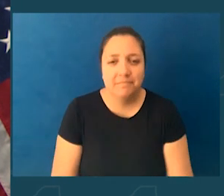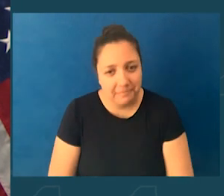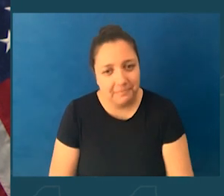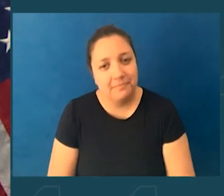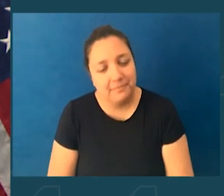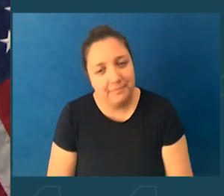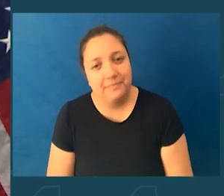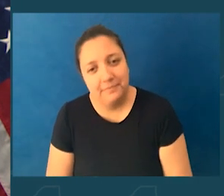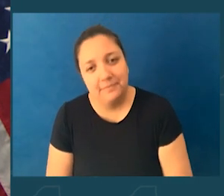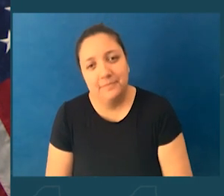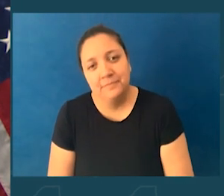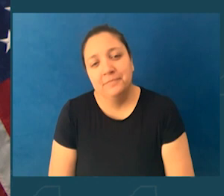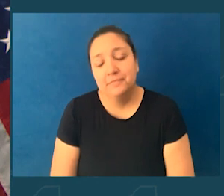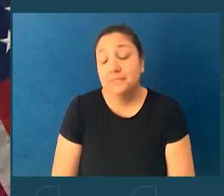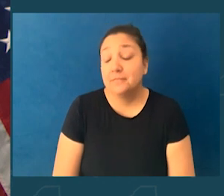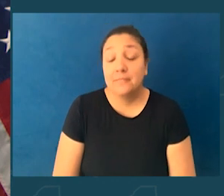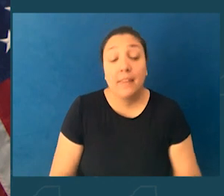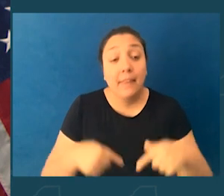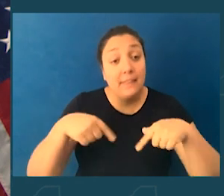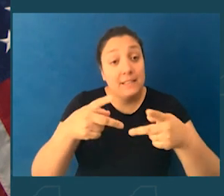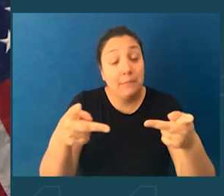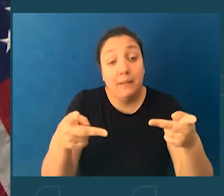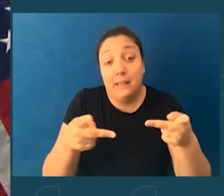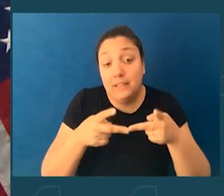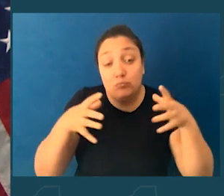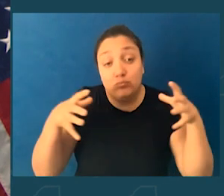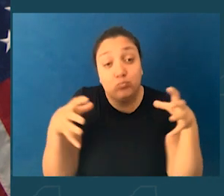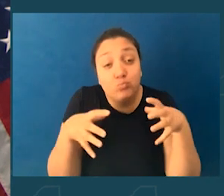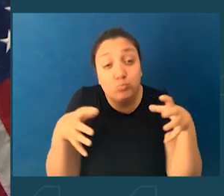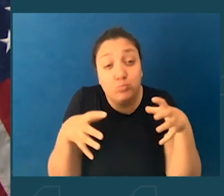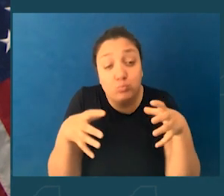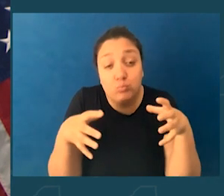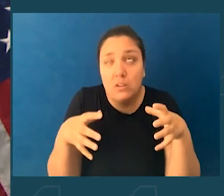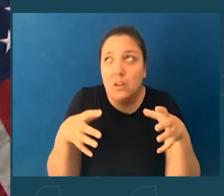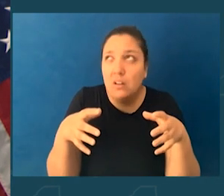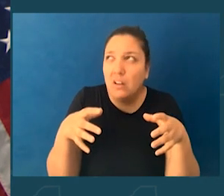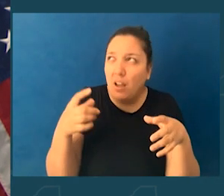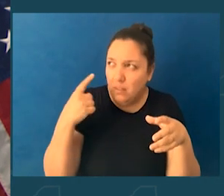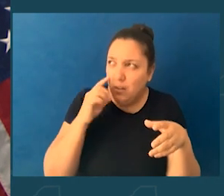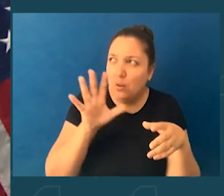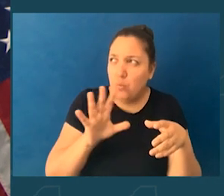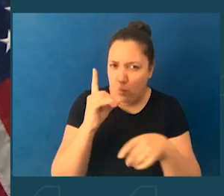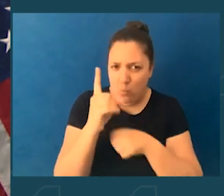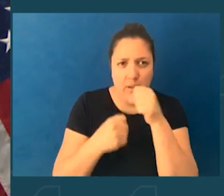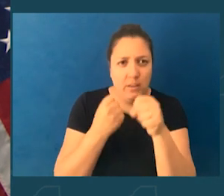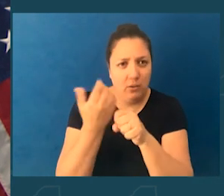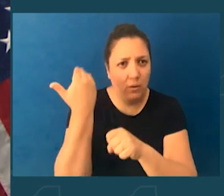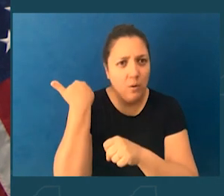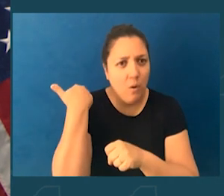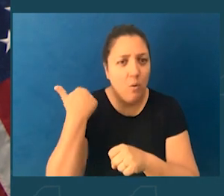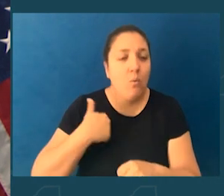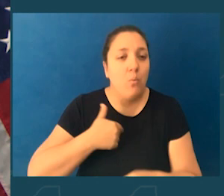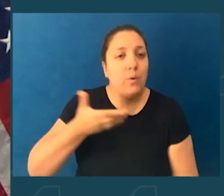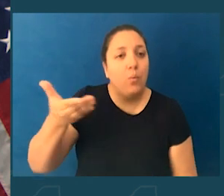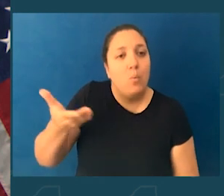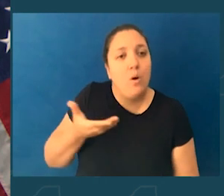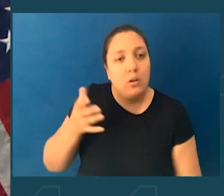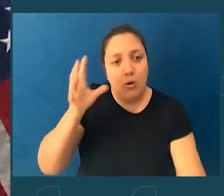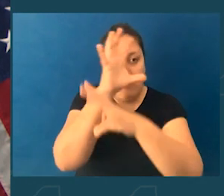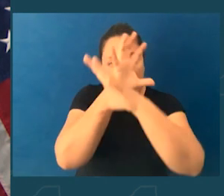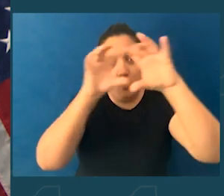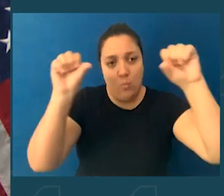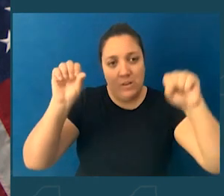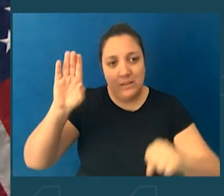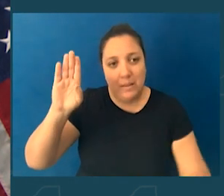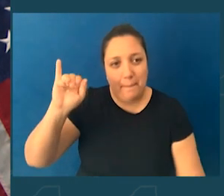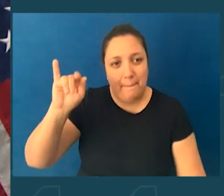And it is a gathering place. It was just around this time 1 year ago when we welcomed President Biden